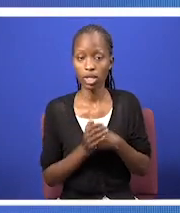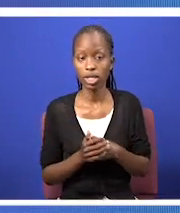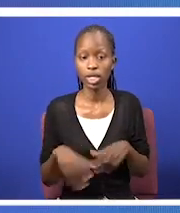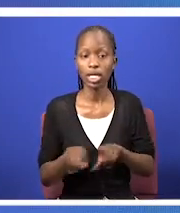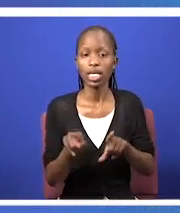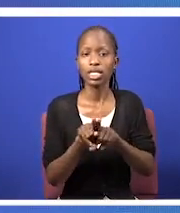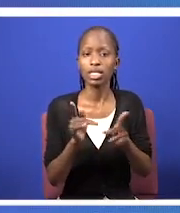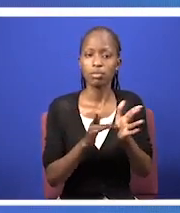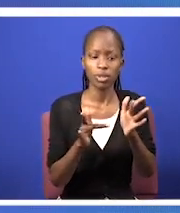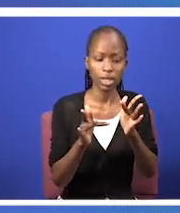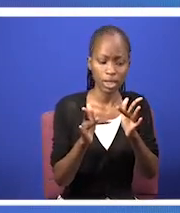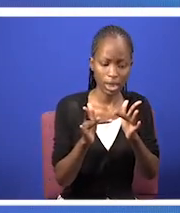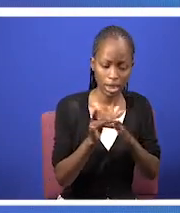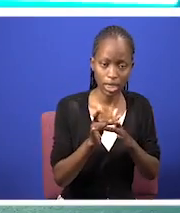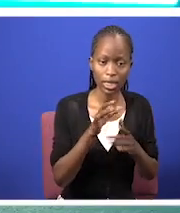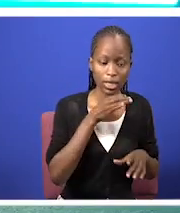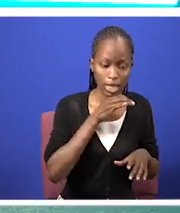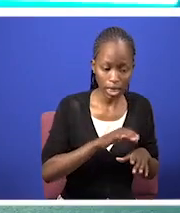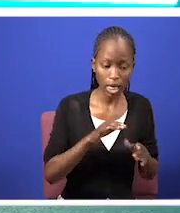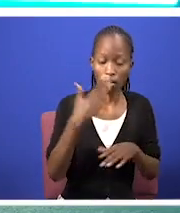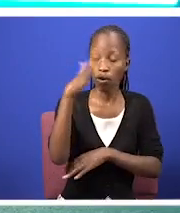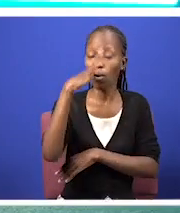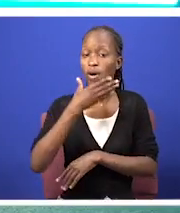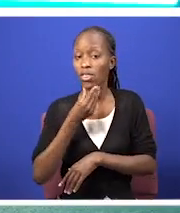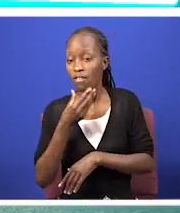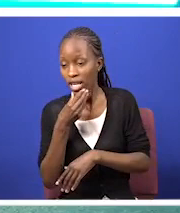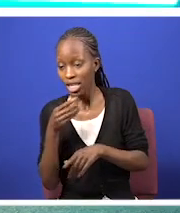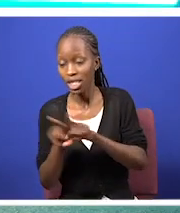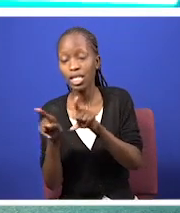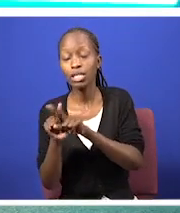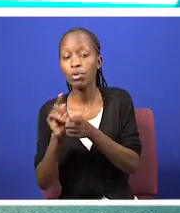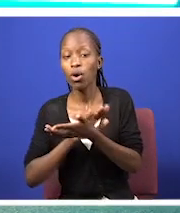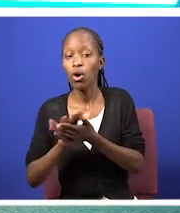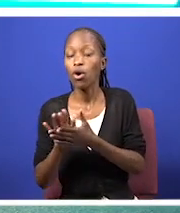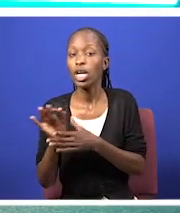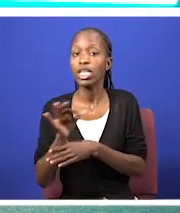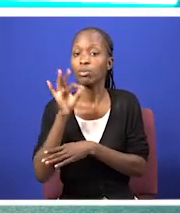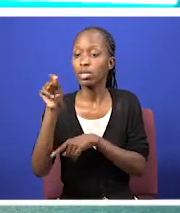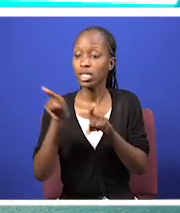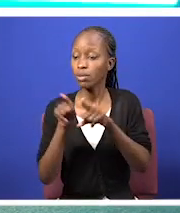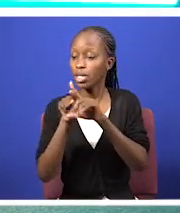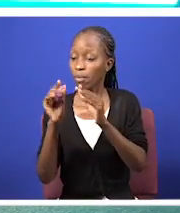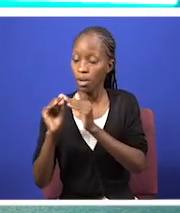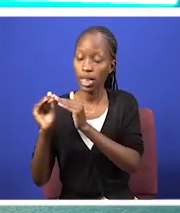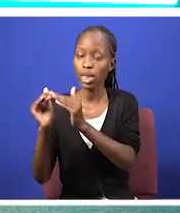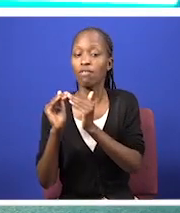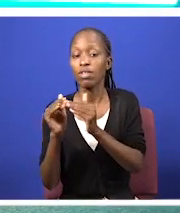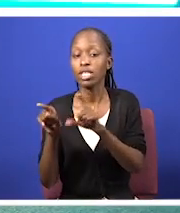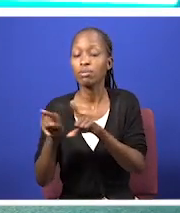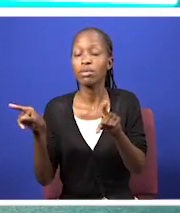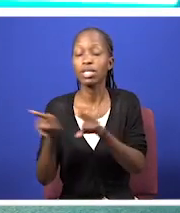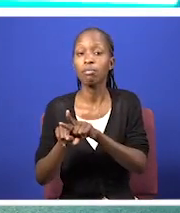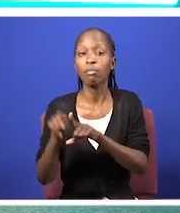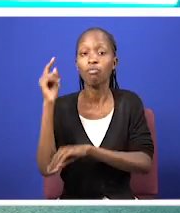Father and Jesus Christ the Son would be considered to be God, the Holy Spirit, in the same way, at the very same level, is